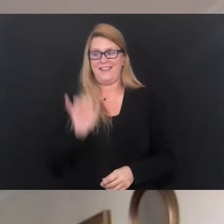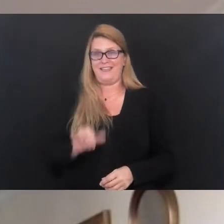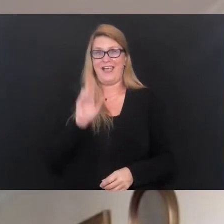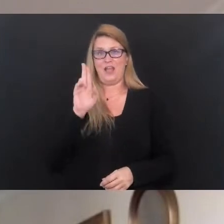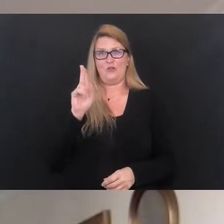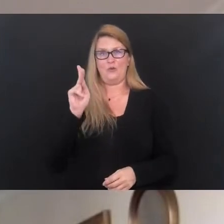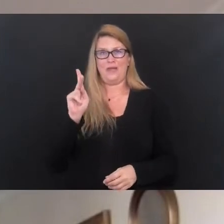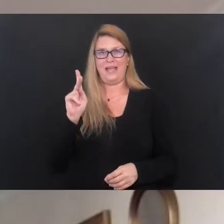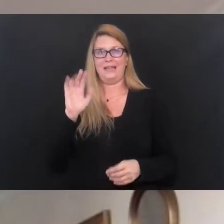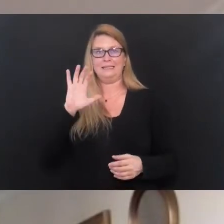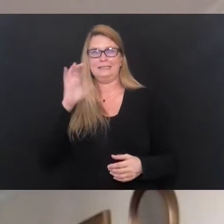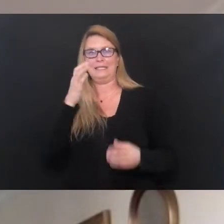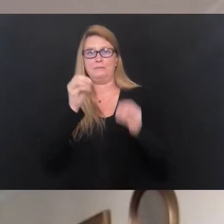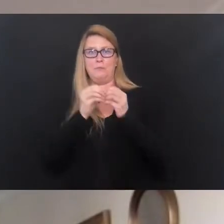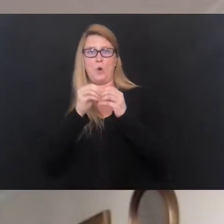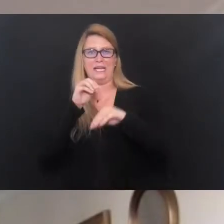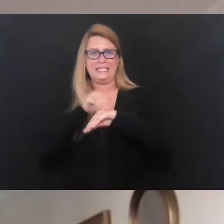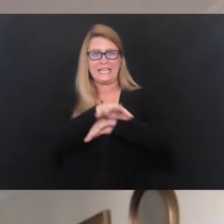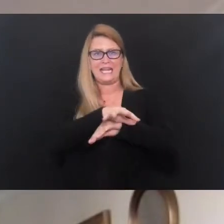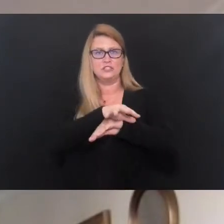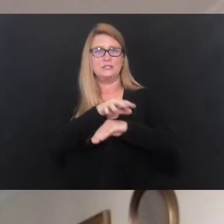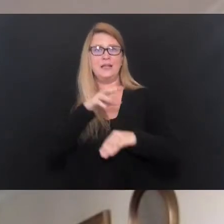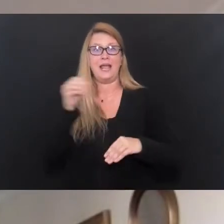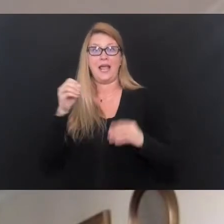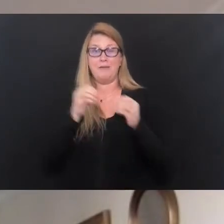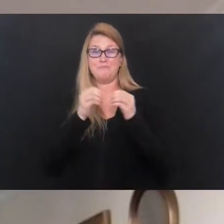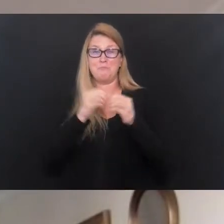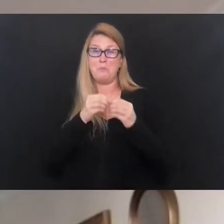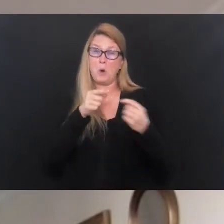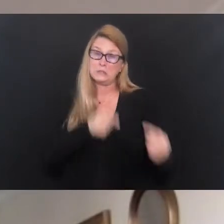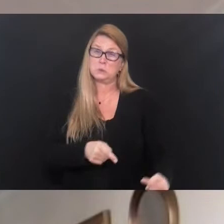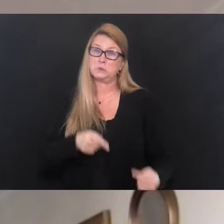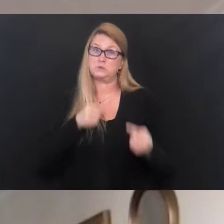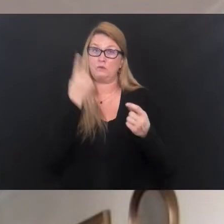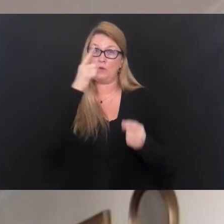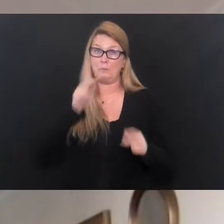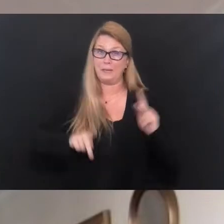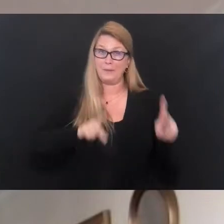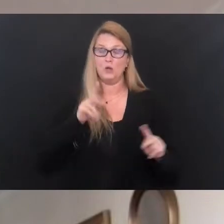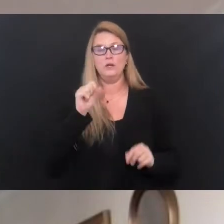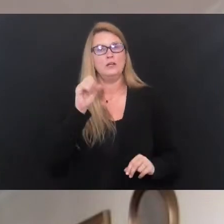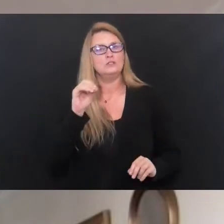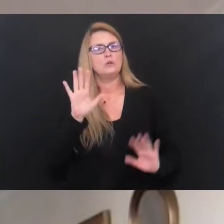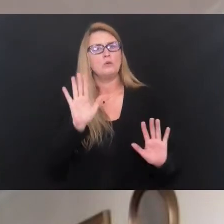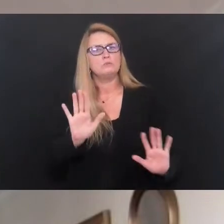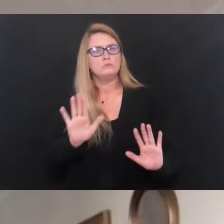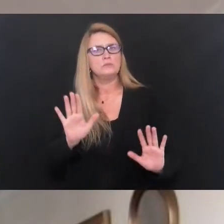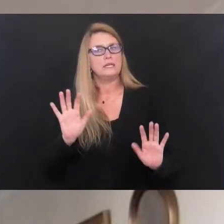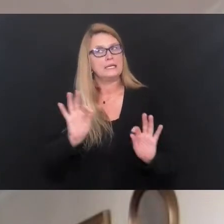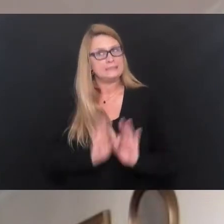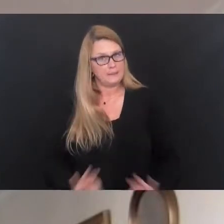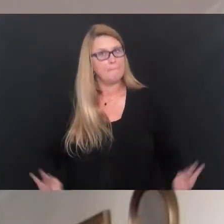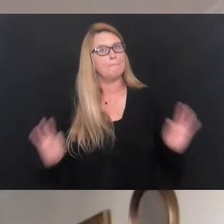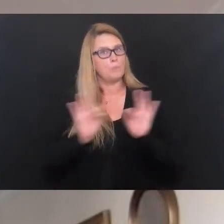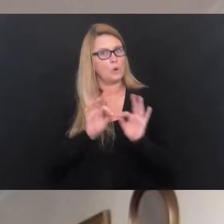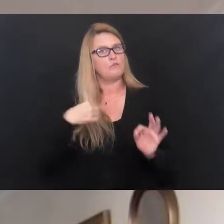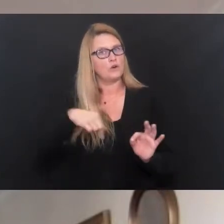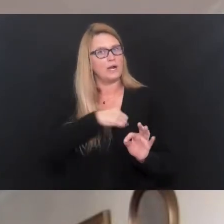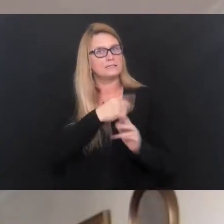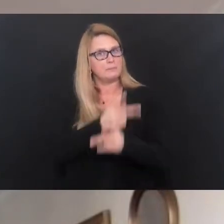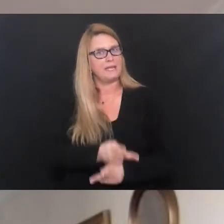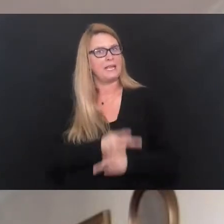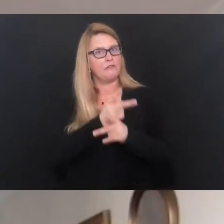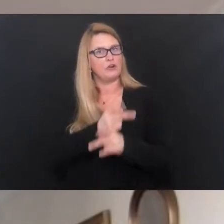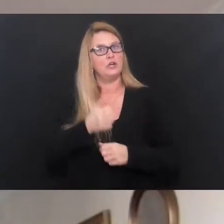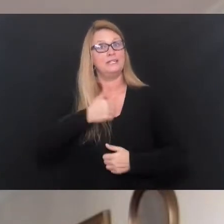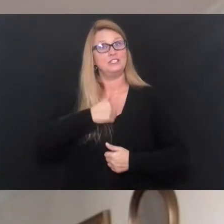highly contagious and can be more deadly. So it's really important for us to really be careful right now. I'll turn it over